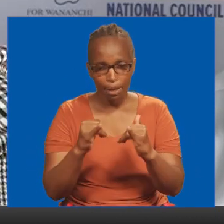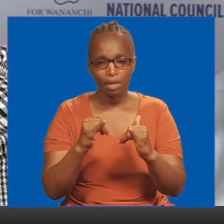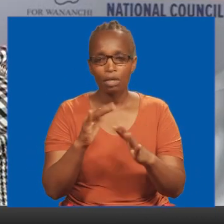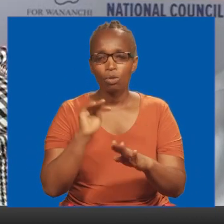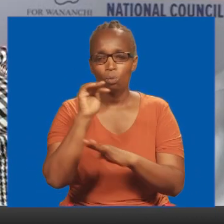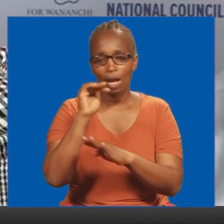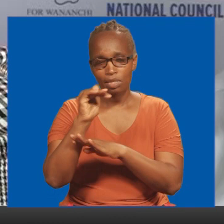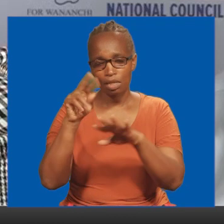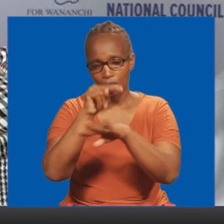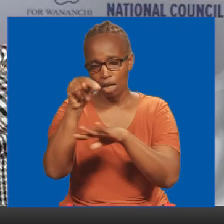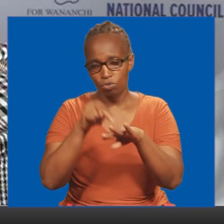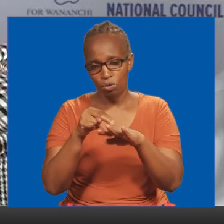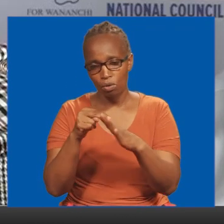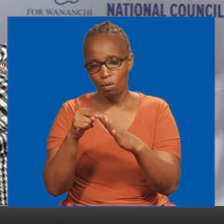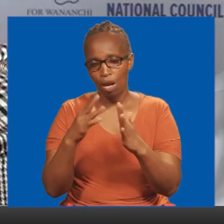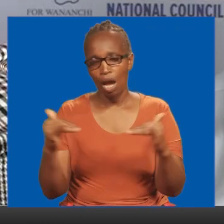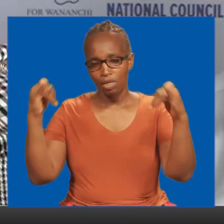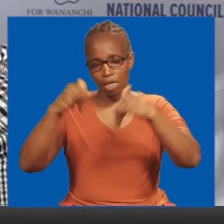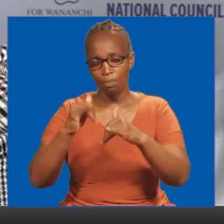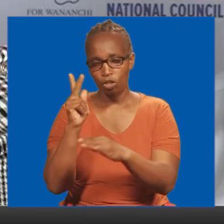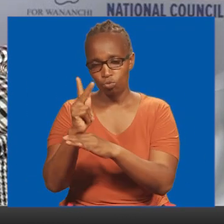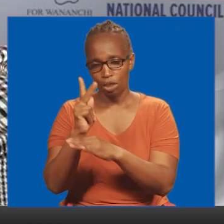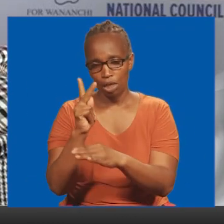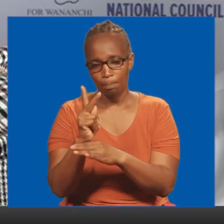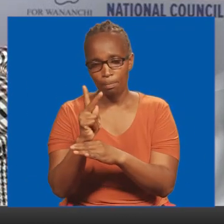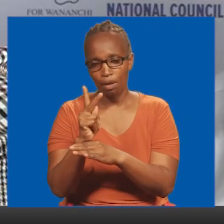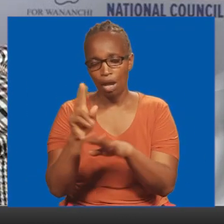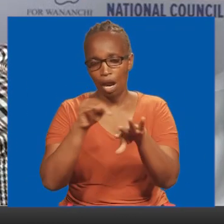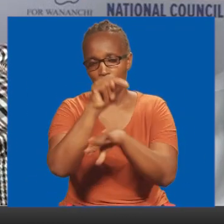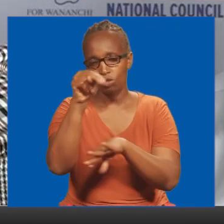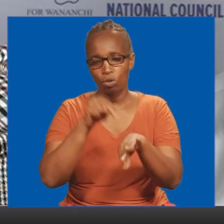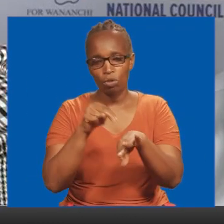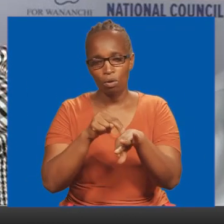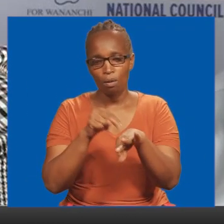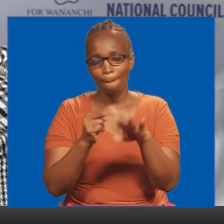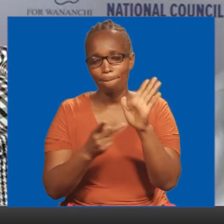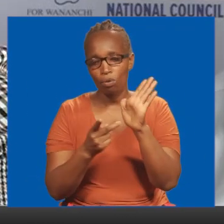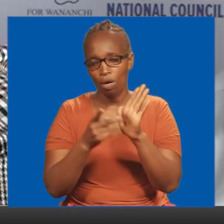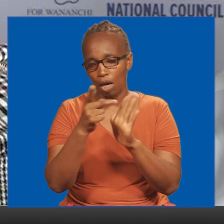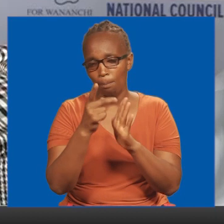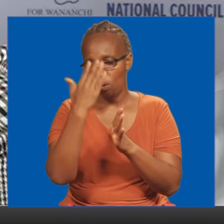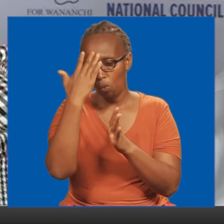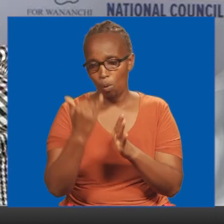call upon the National Assembly to put in place a national-wide civic education